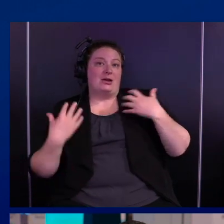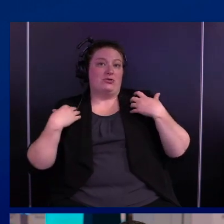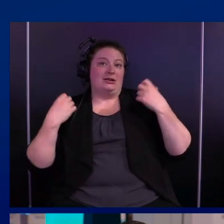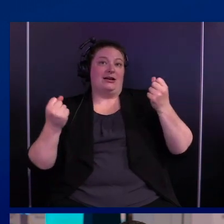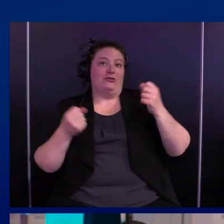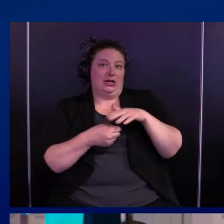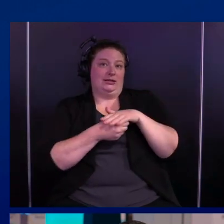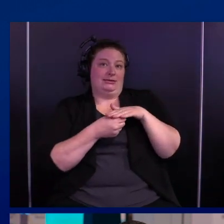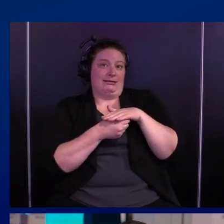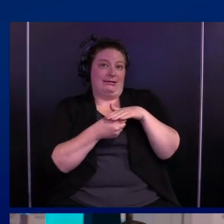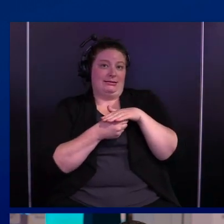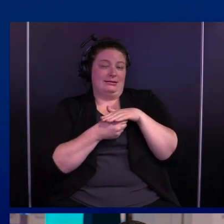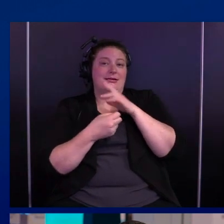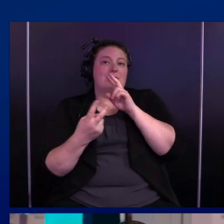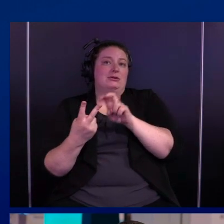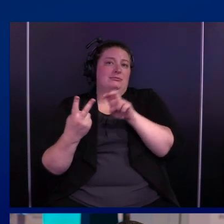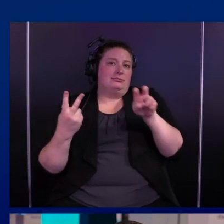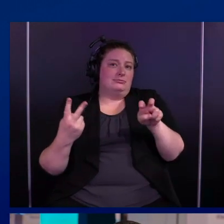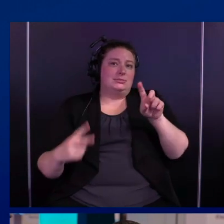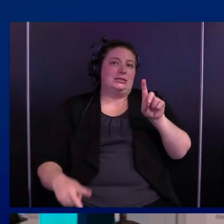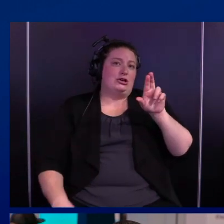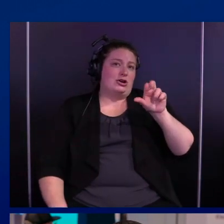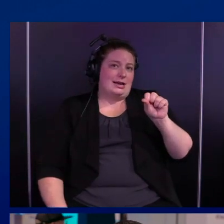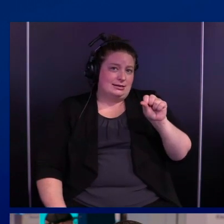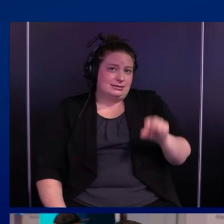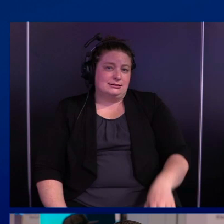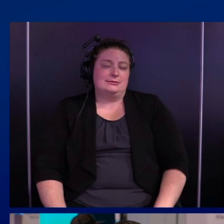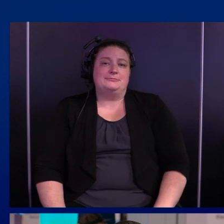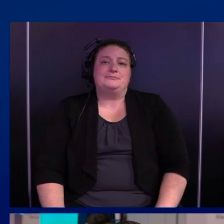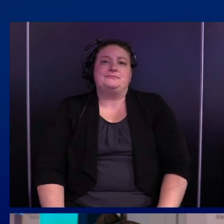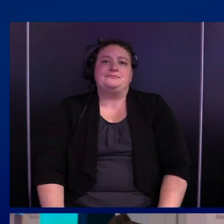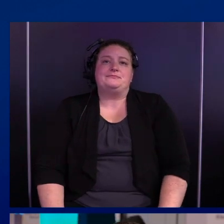So I'll jump onto DRS, and let's